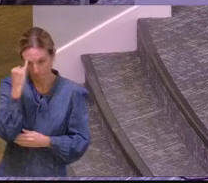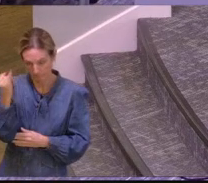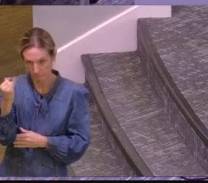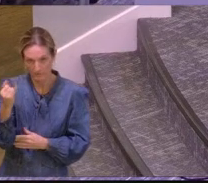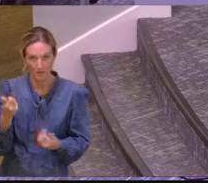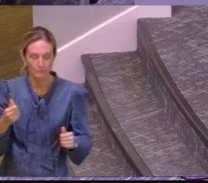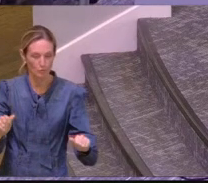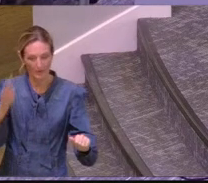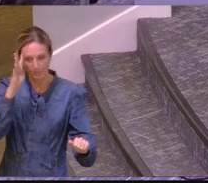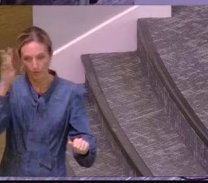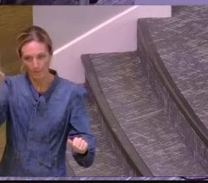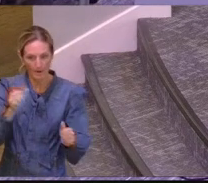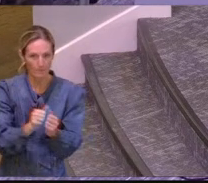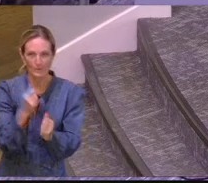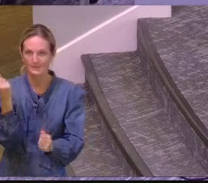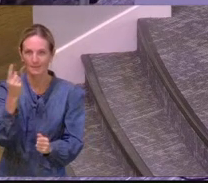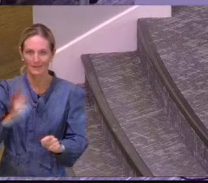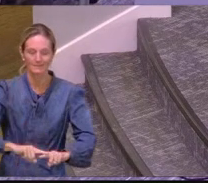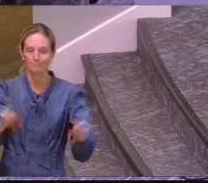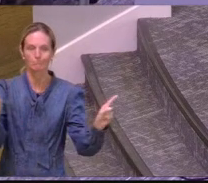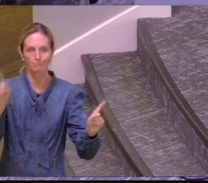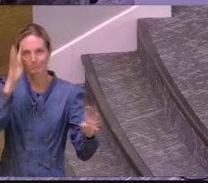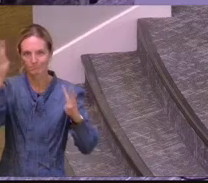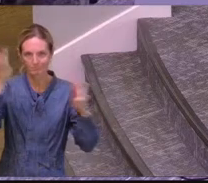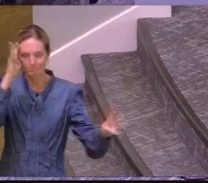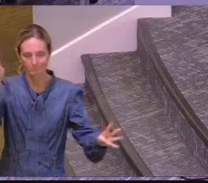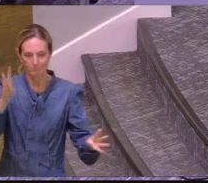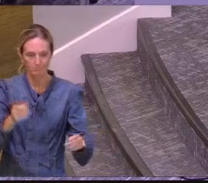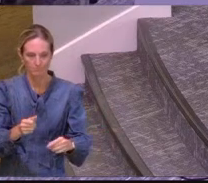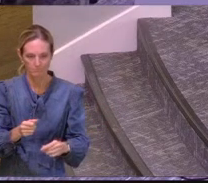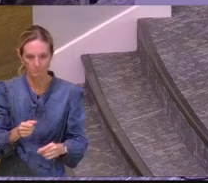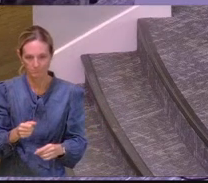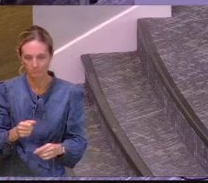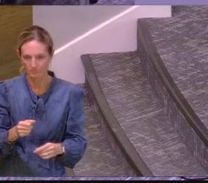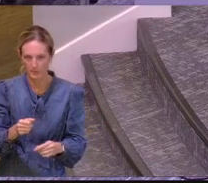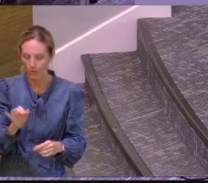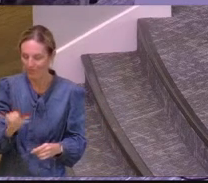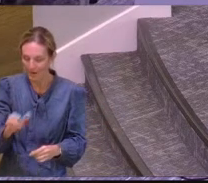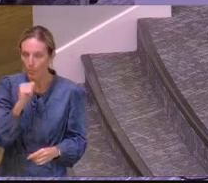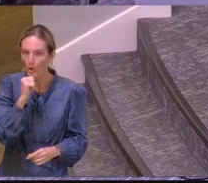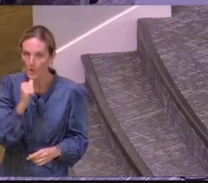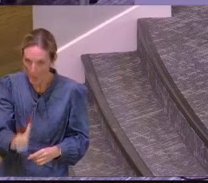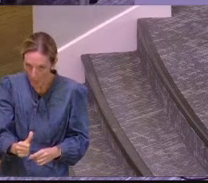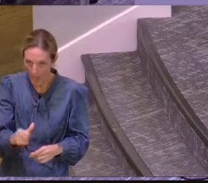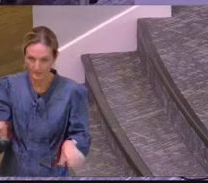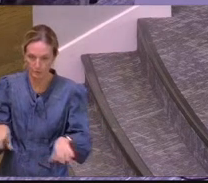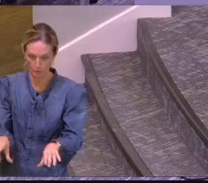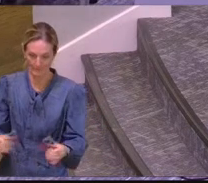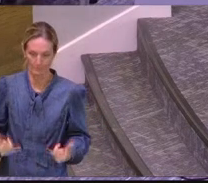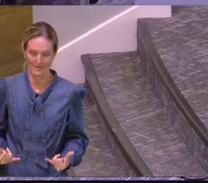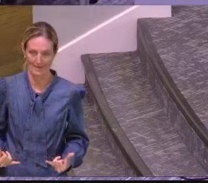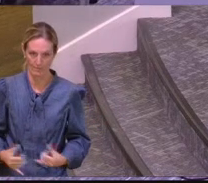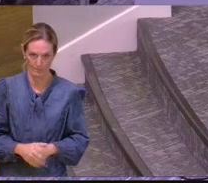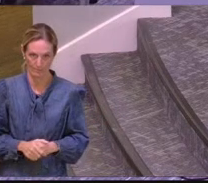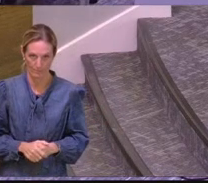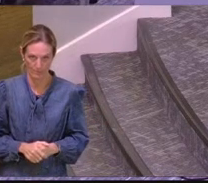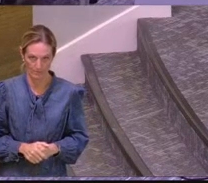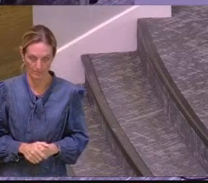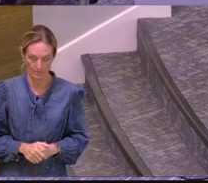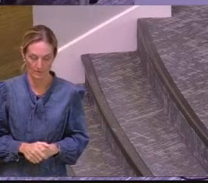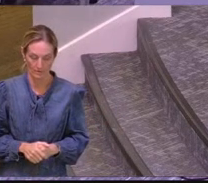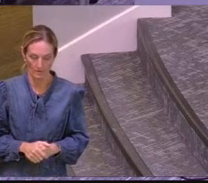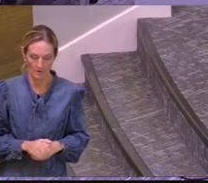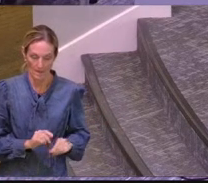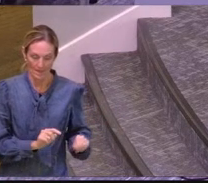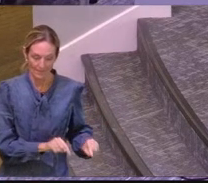come up with something innovative from a curricular perspective that we are not currently doing. This would